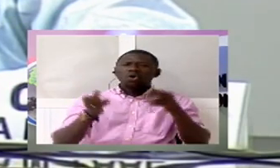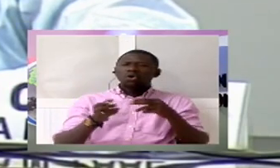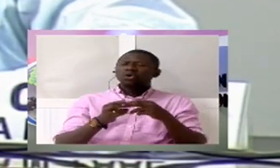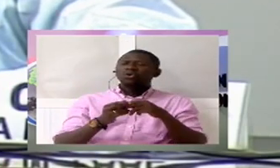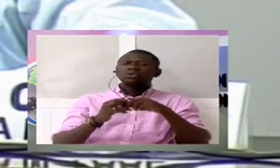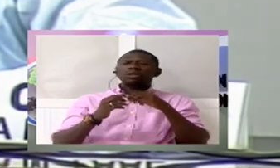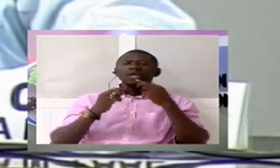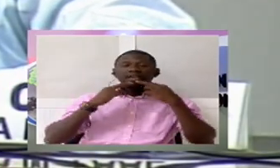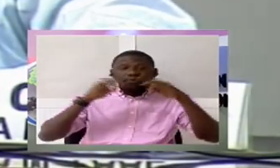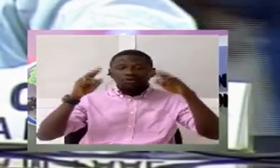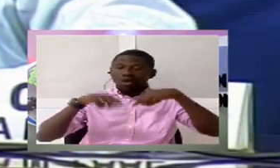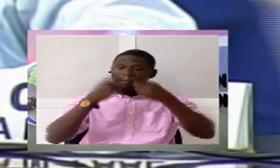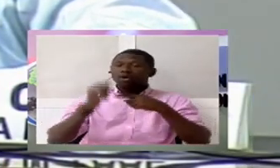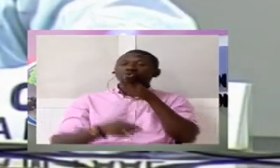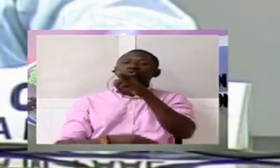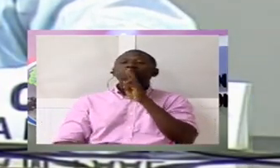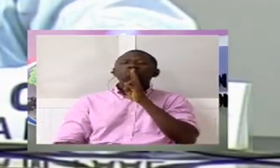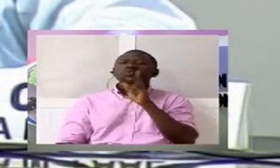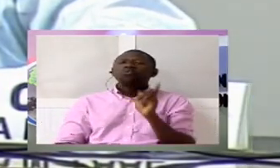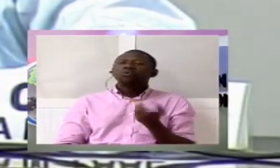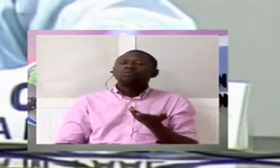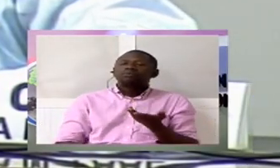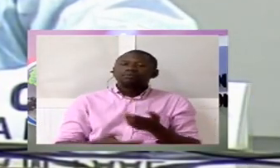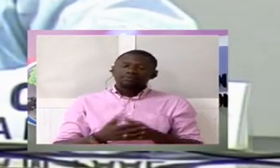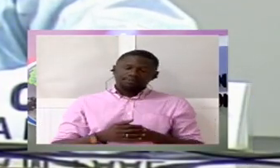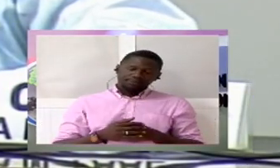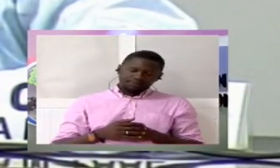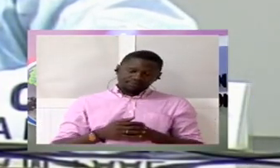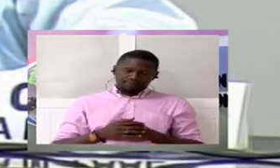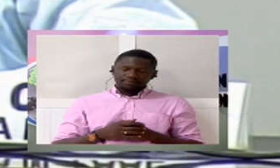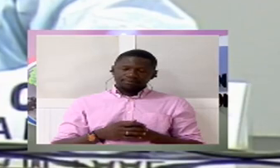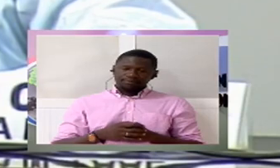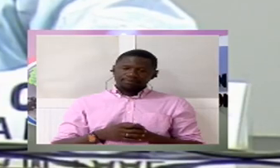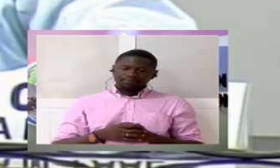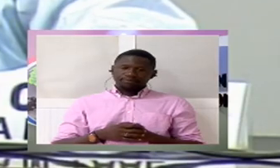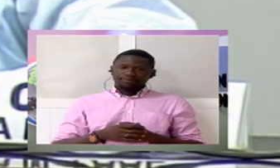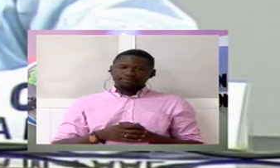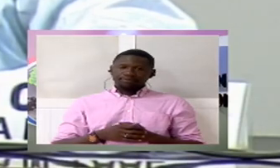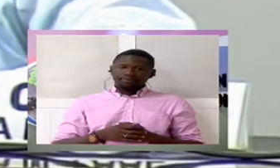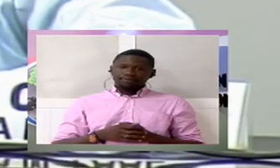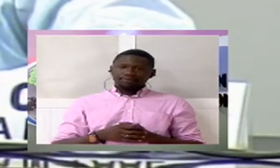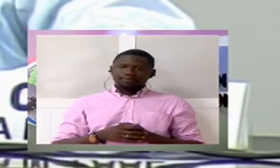Follow laftani sabatindila itelo mujumati aninki bar kotengulu member dending itekungola.